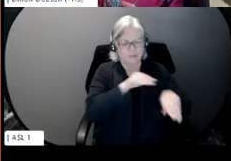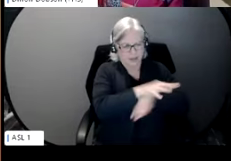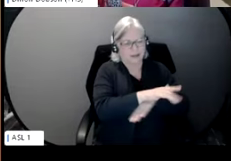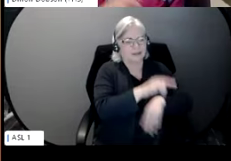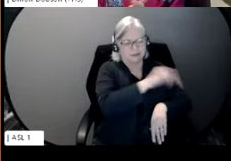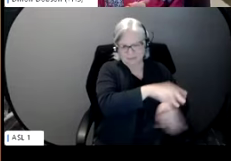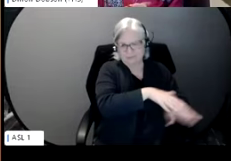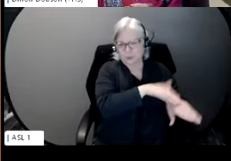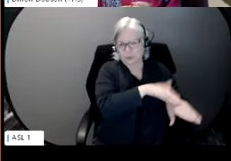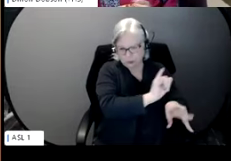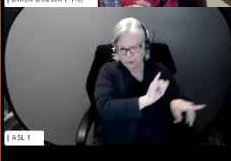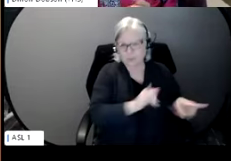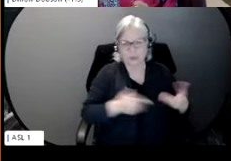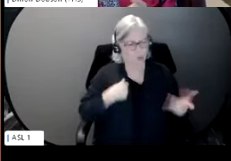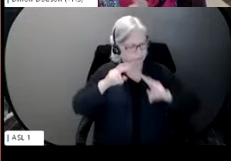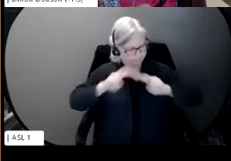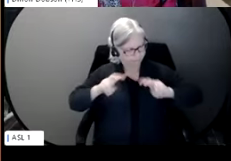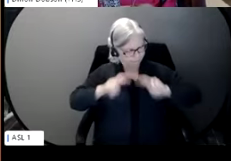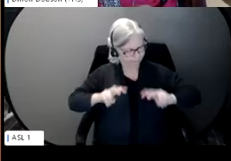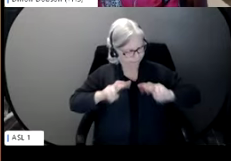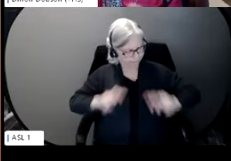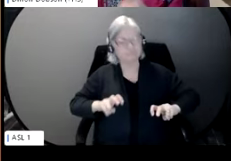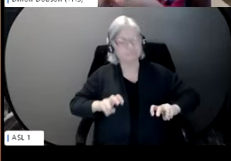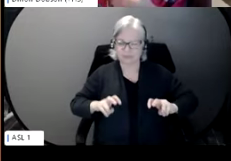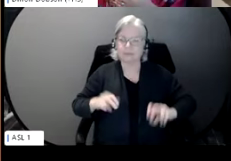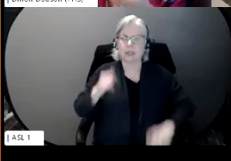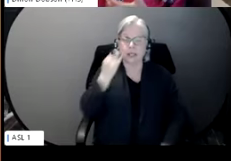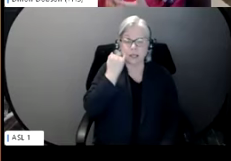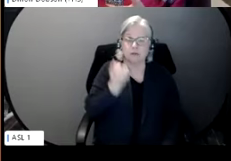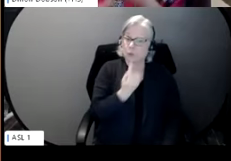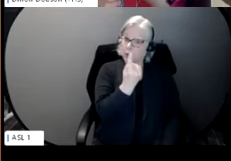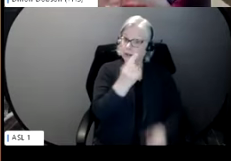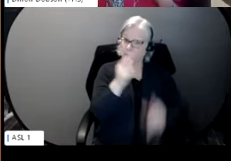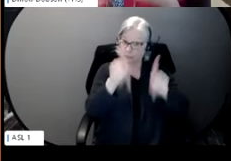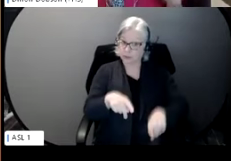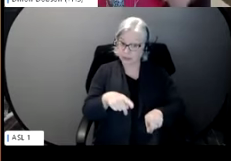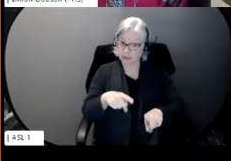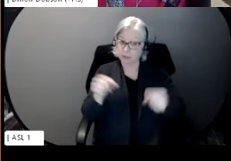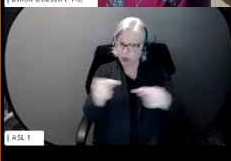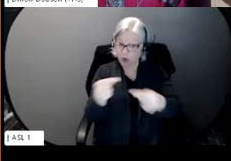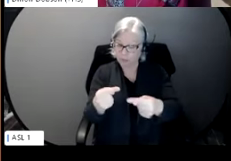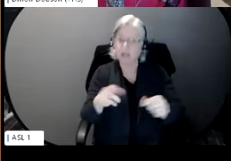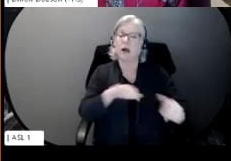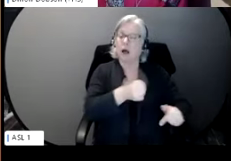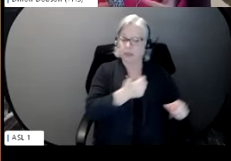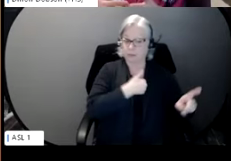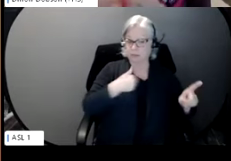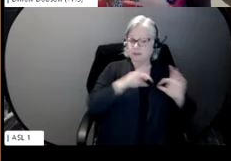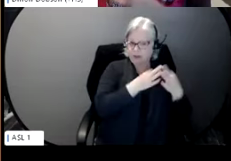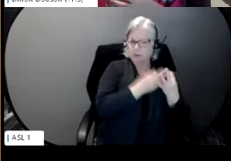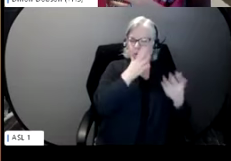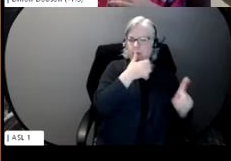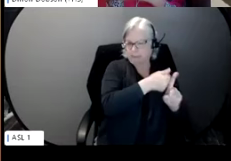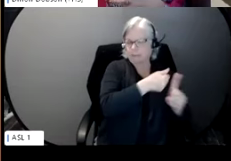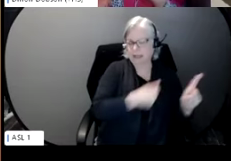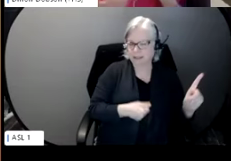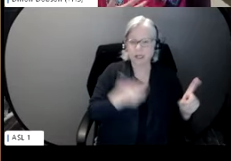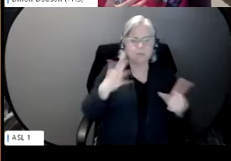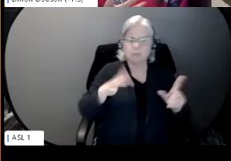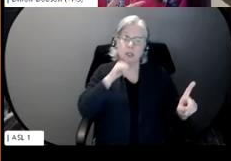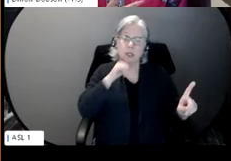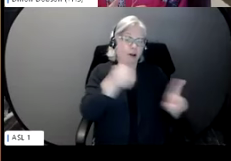violence or, historical domestic violence research that if there is one member of the family that's being harmed, the others are impacted. If they're not physically being